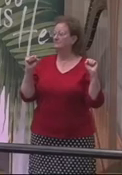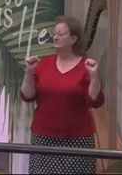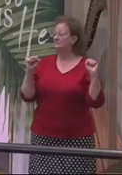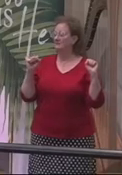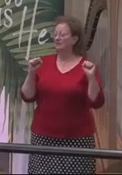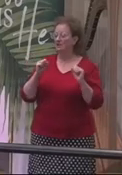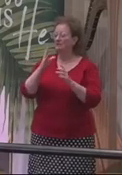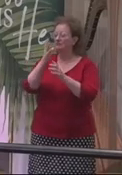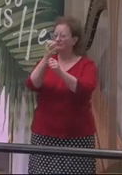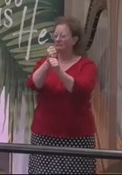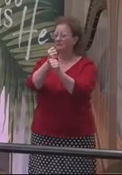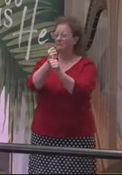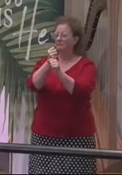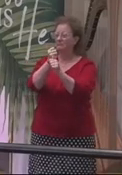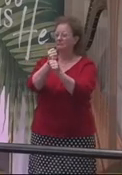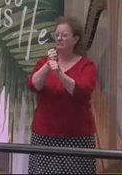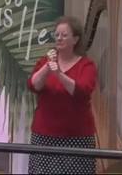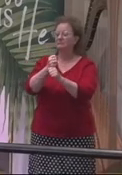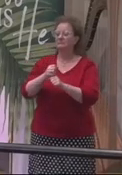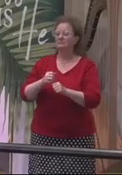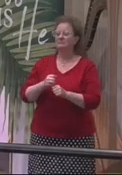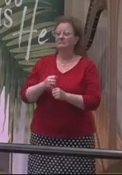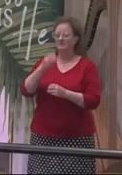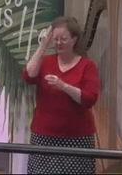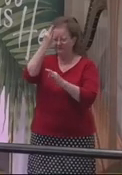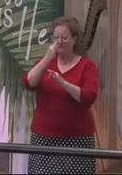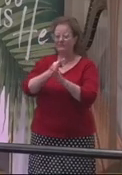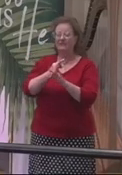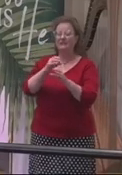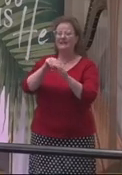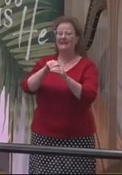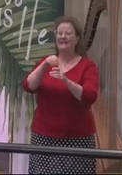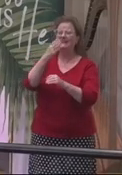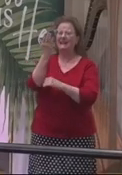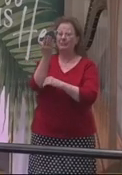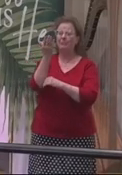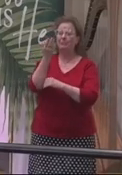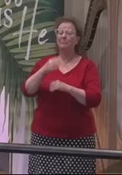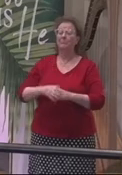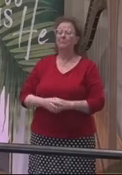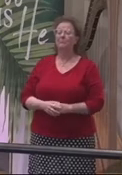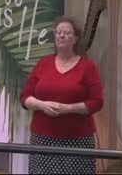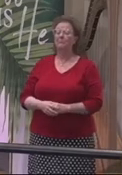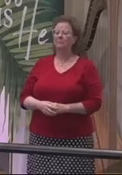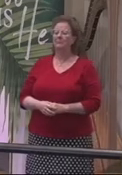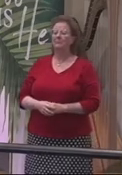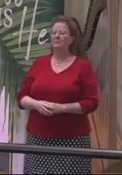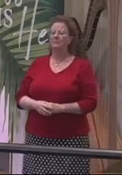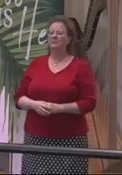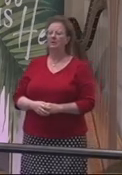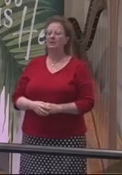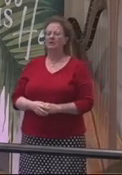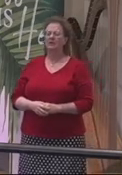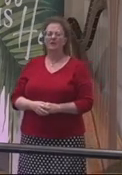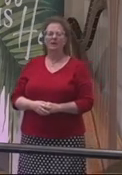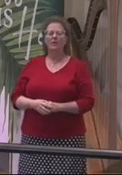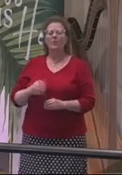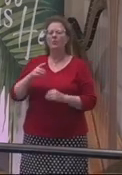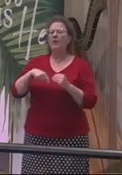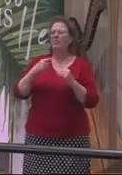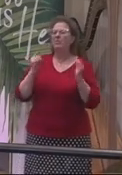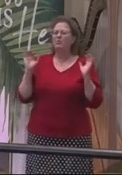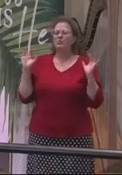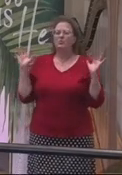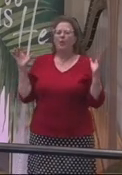your faith and your trust in him. Now, what about the problem with the crowd? The problem